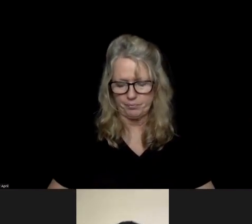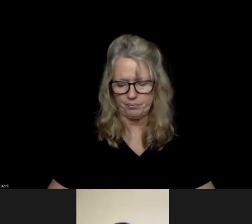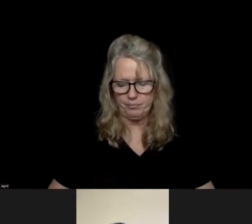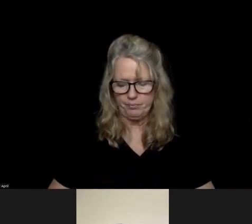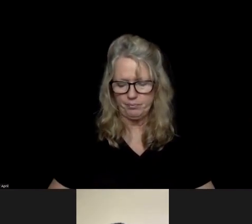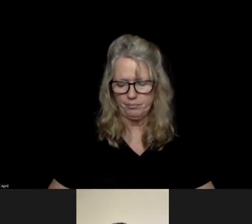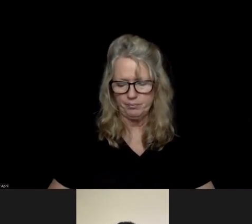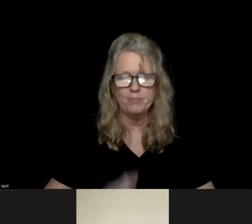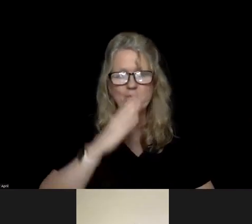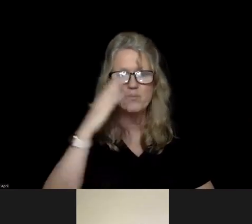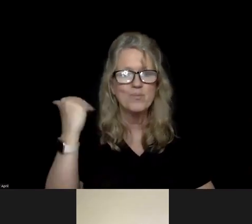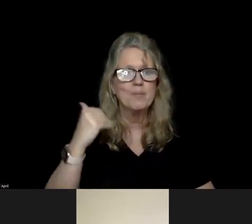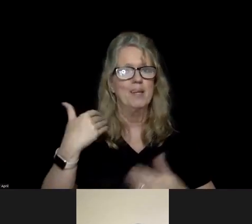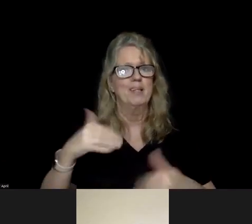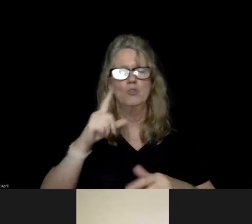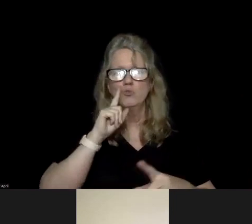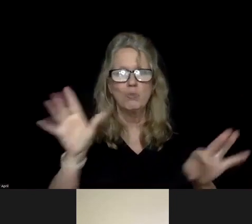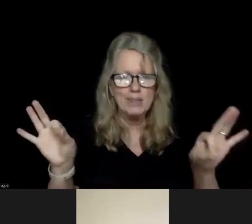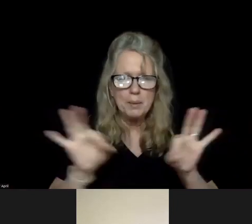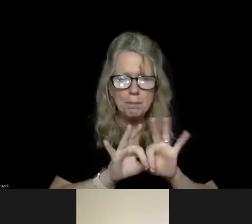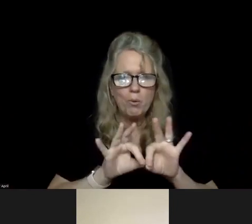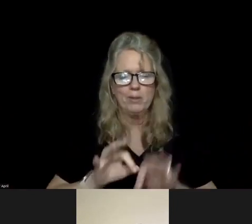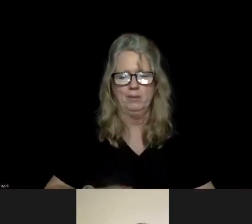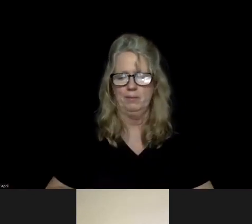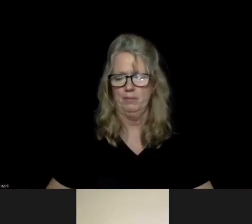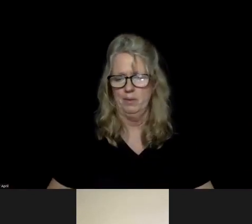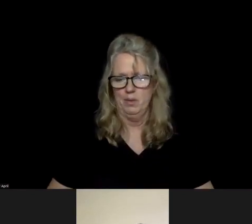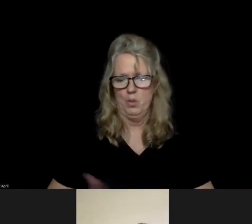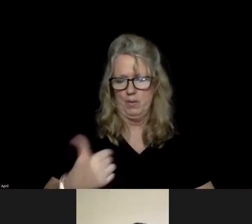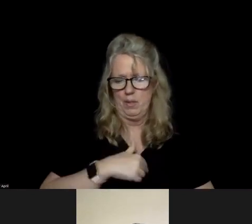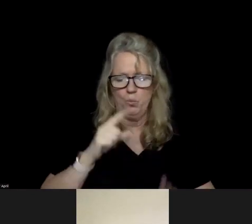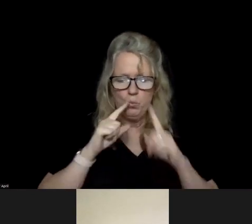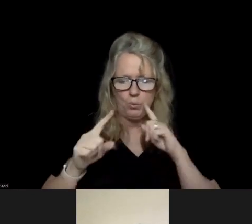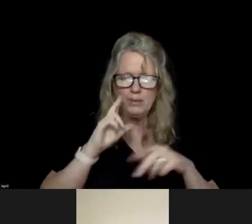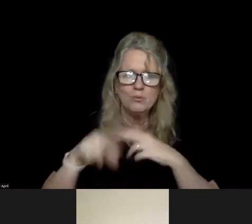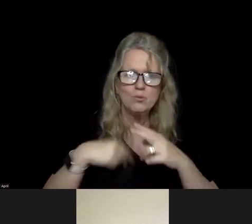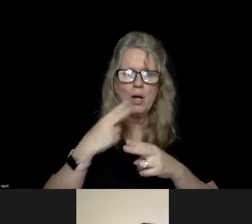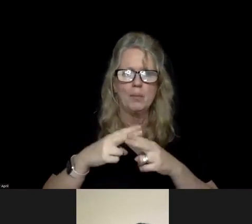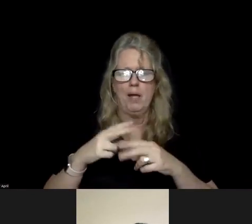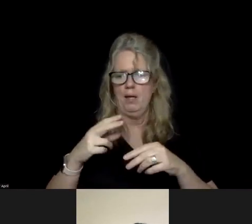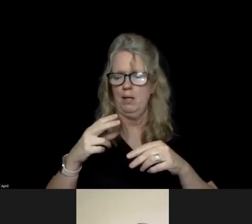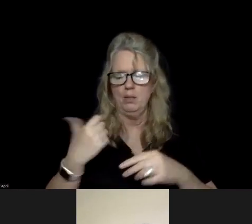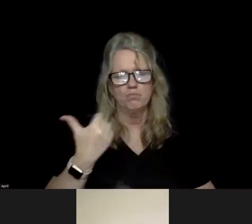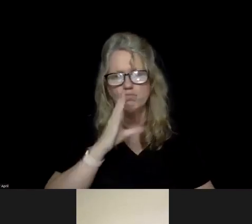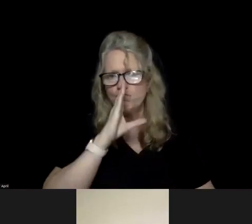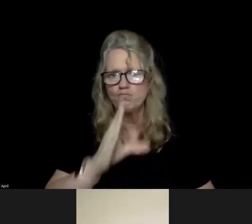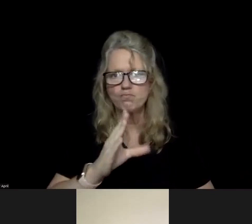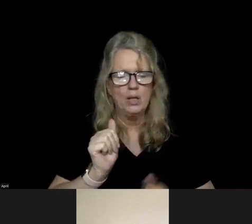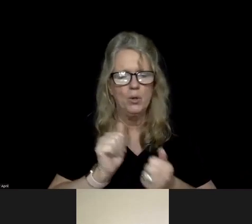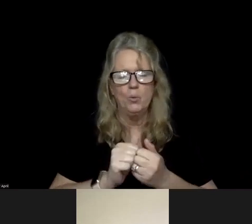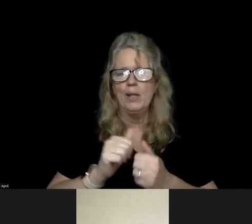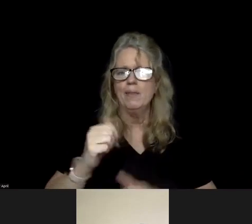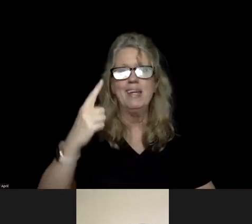and because it is incredibly important that we talk about this very candidly, especially in